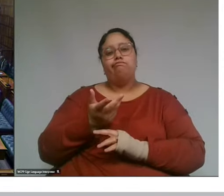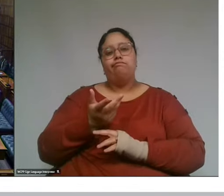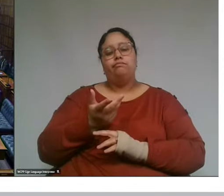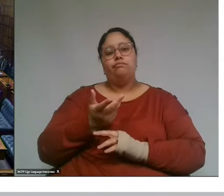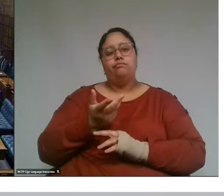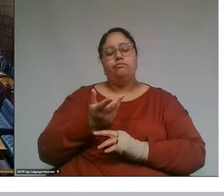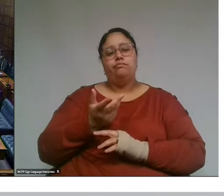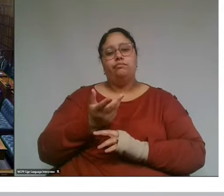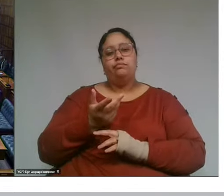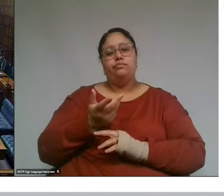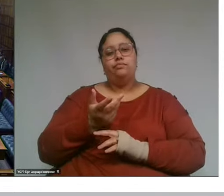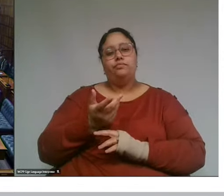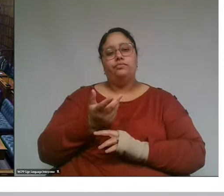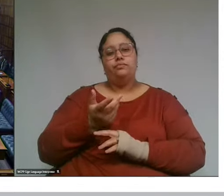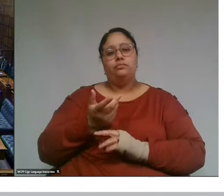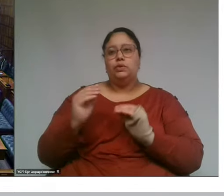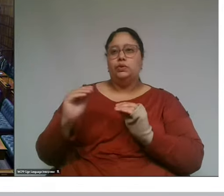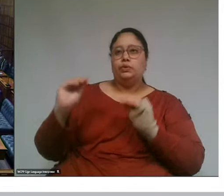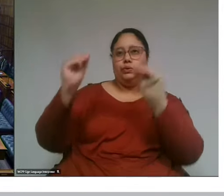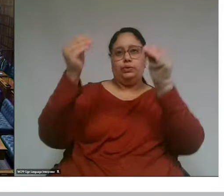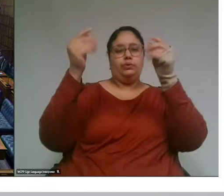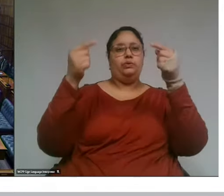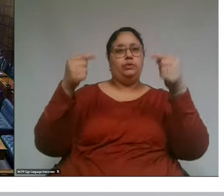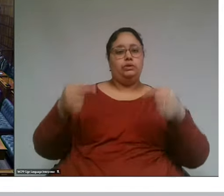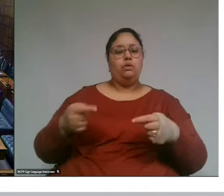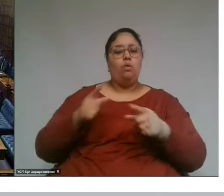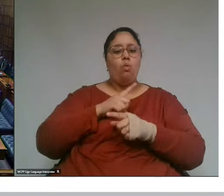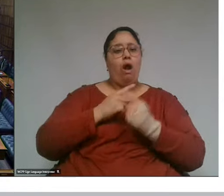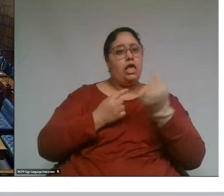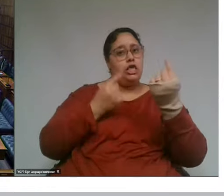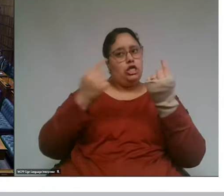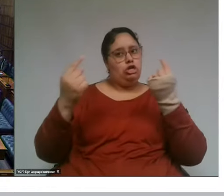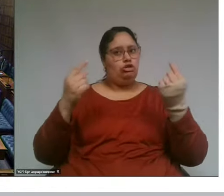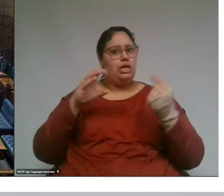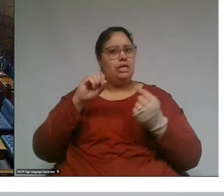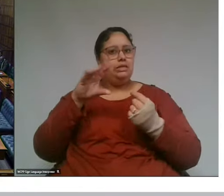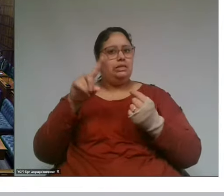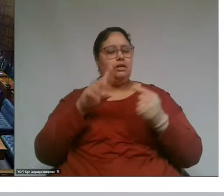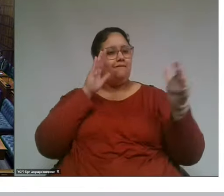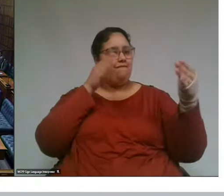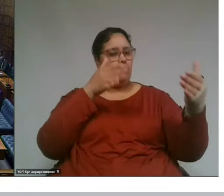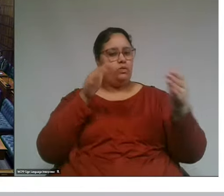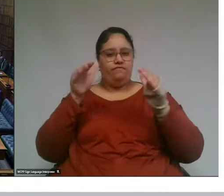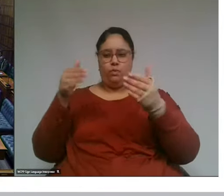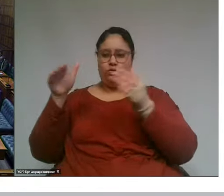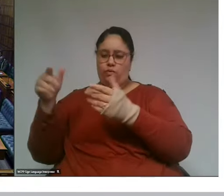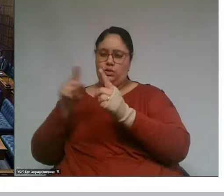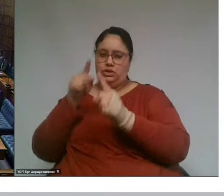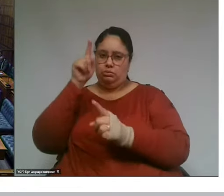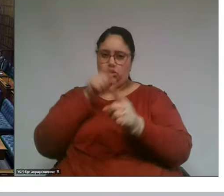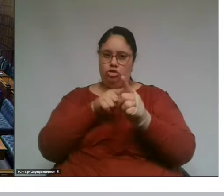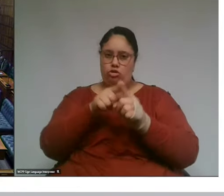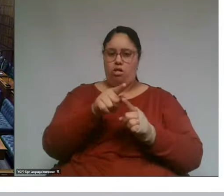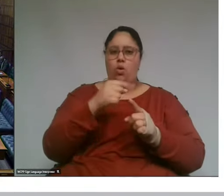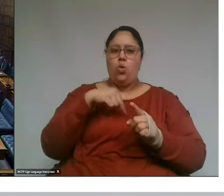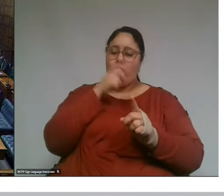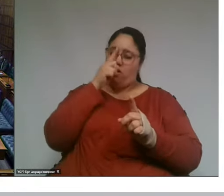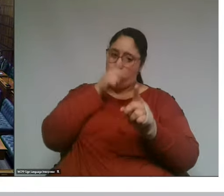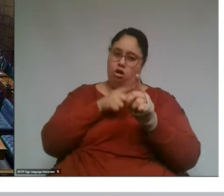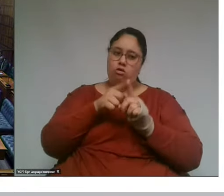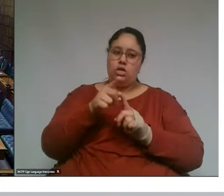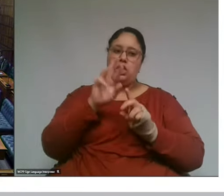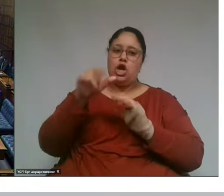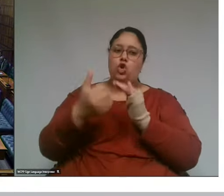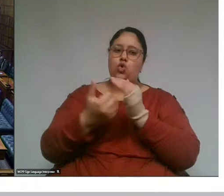more tailored so that each sez can focus on a specialty we're targeting the Renewables